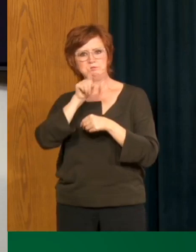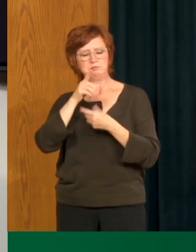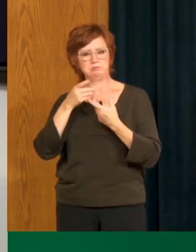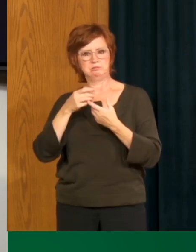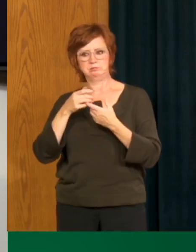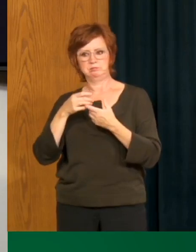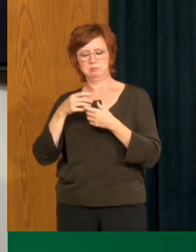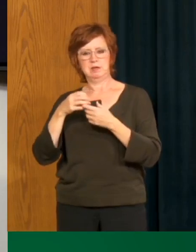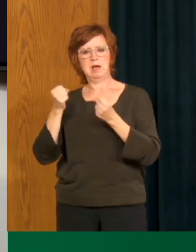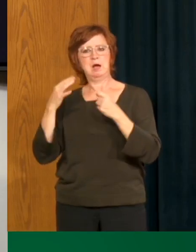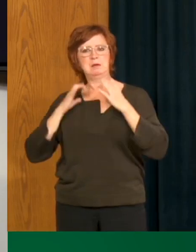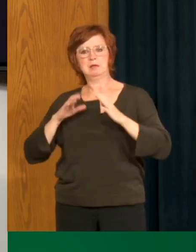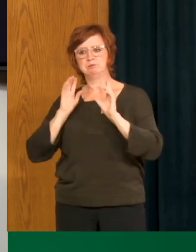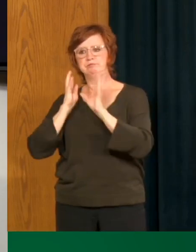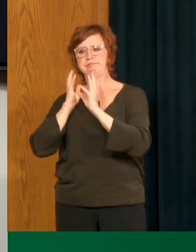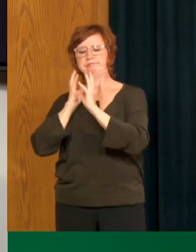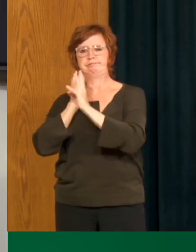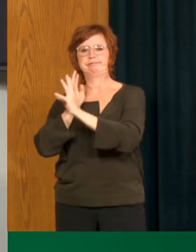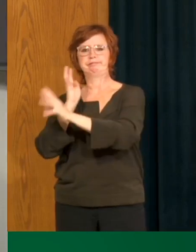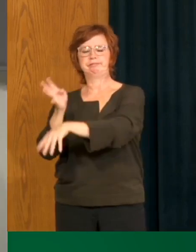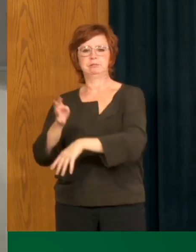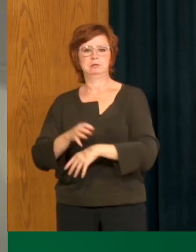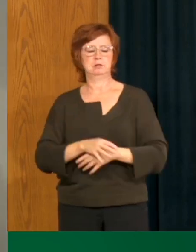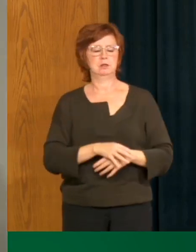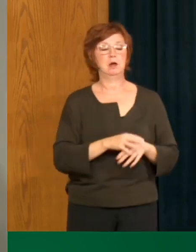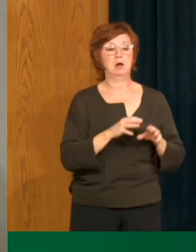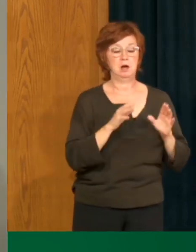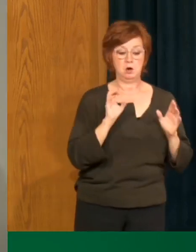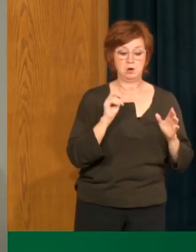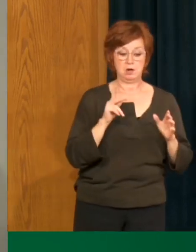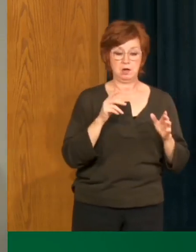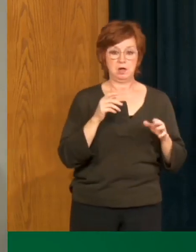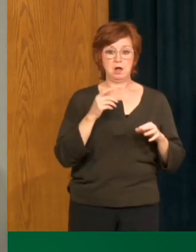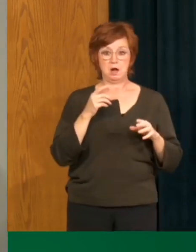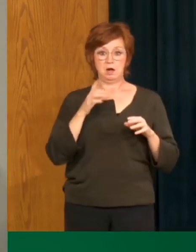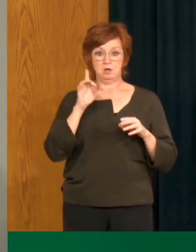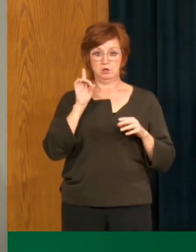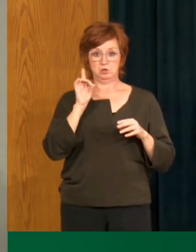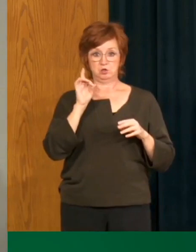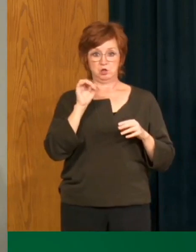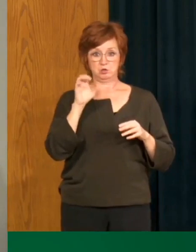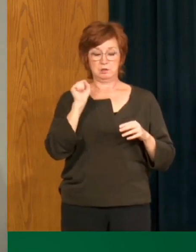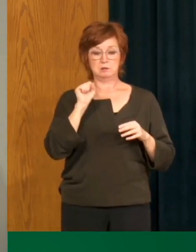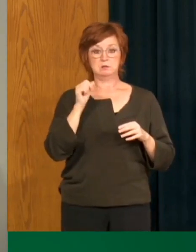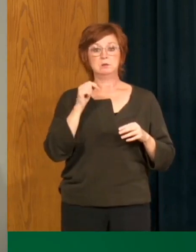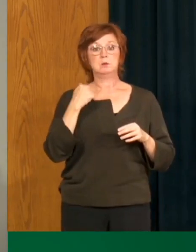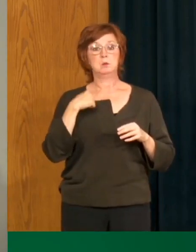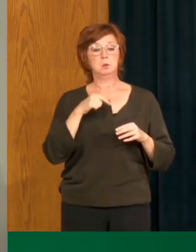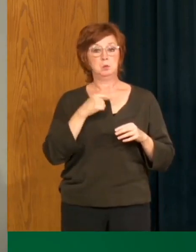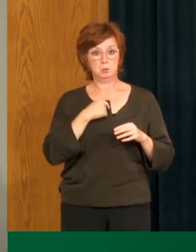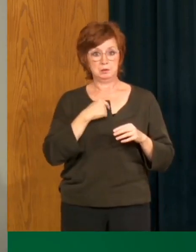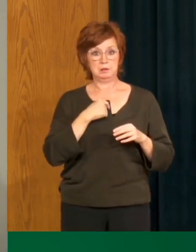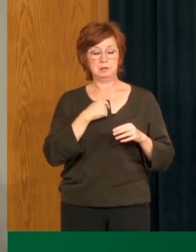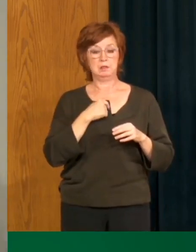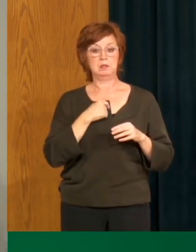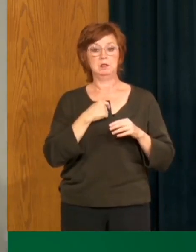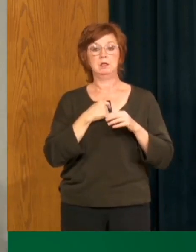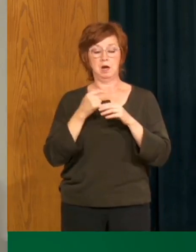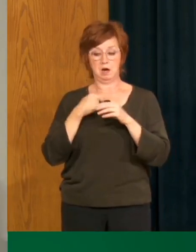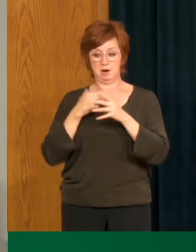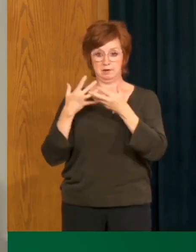and I did confirm with my colleagues in Saskatoon, and they confirmed that when they did the case content investigation, there was